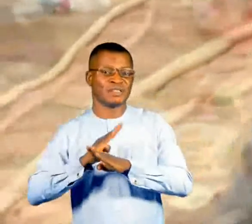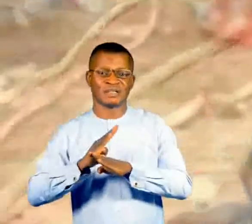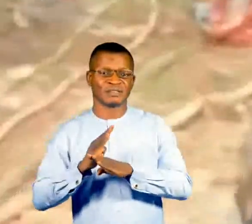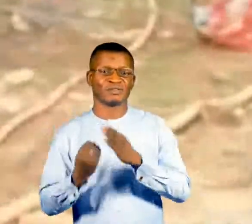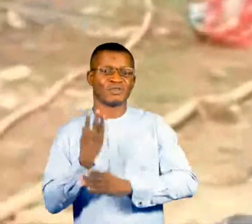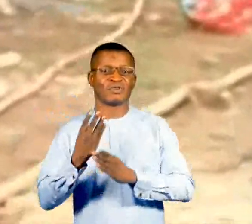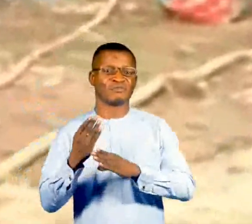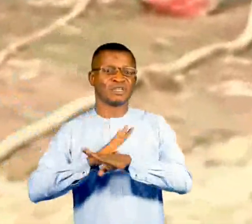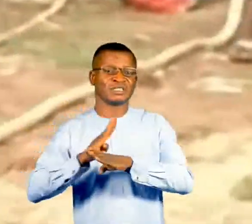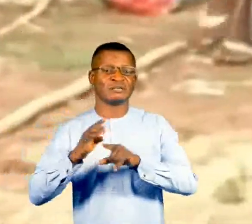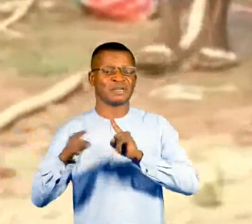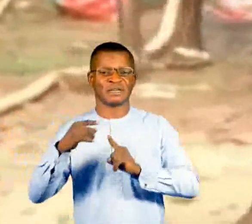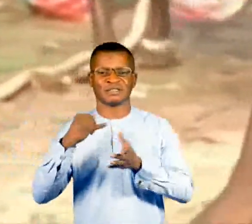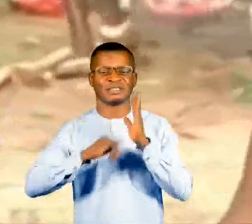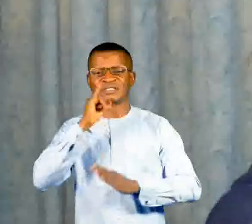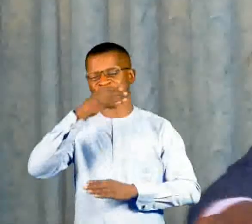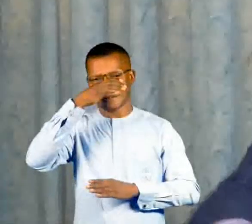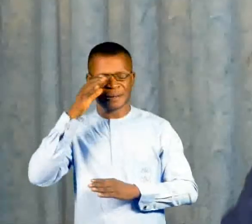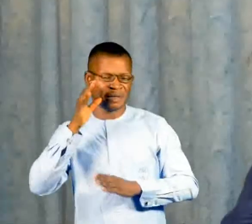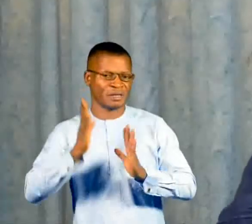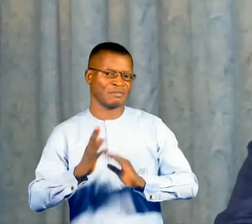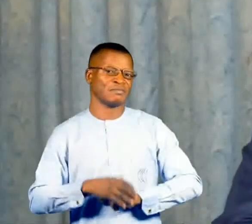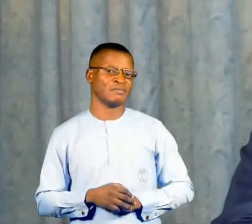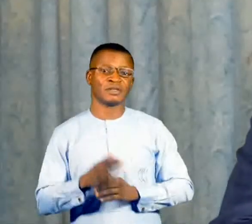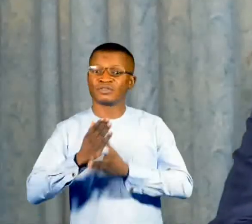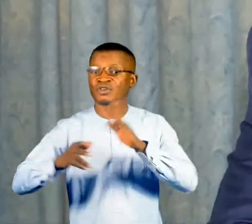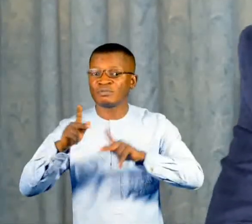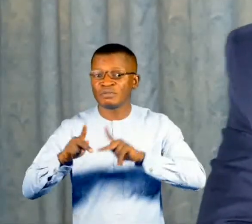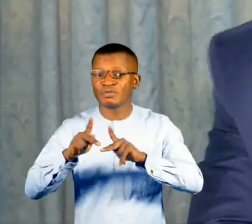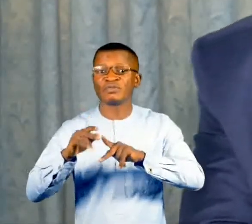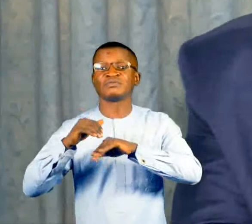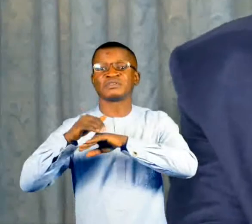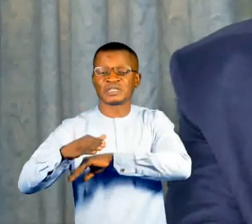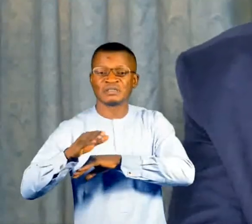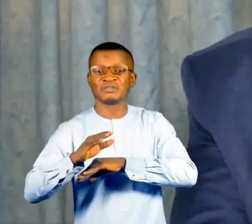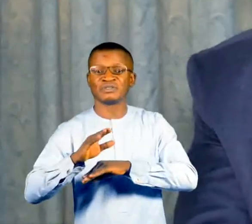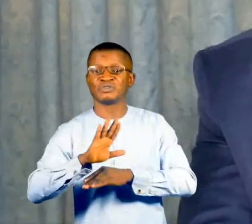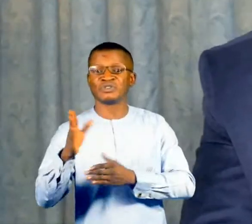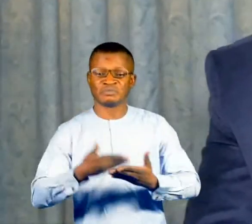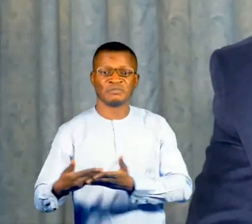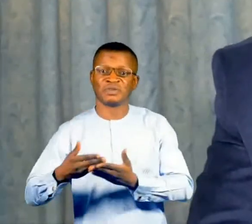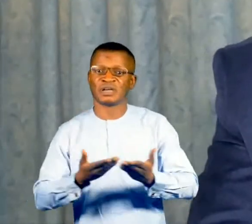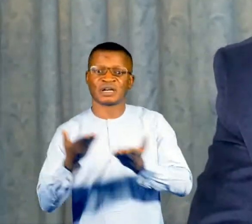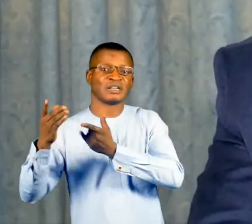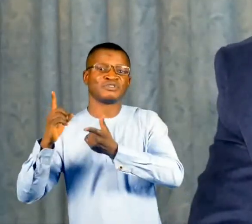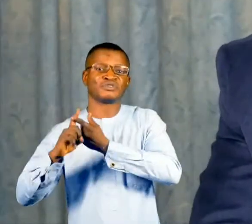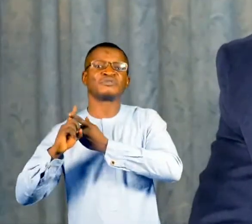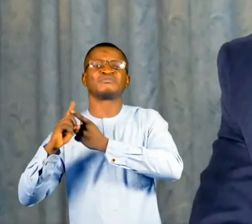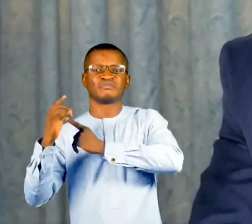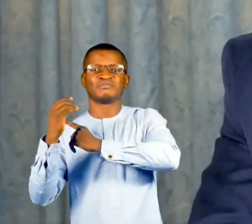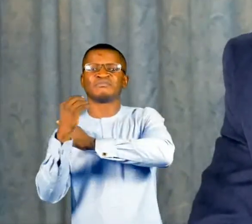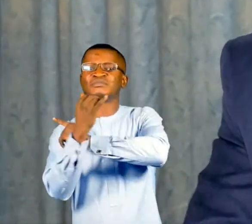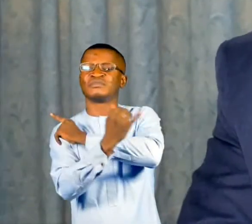Growing industries, but the criminal industry. Some of them are even given out to people who carry those children abroad. We